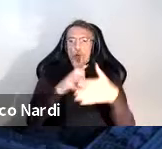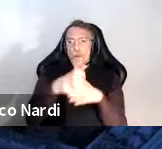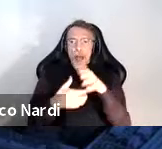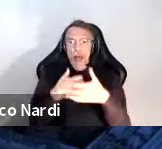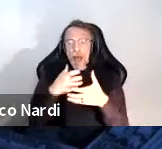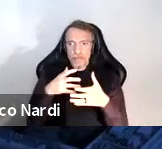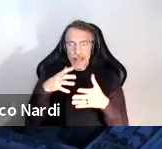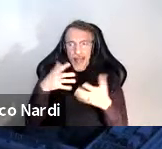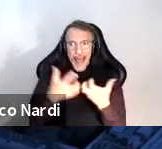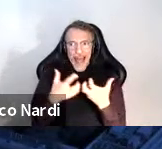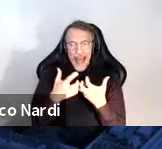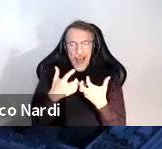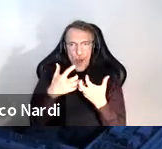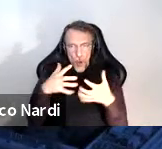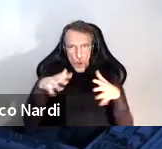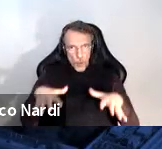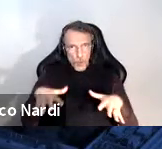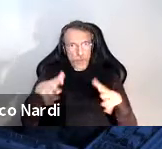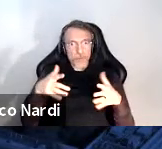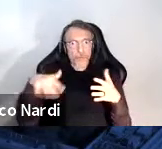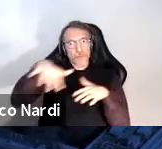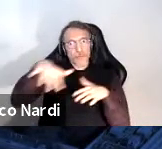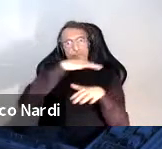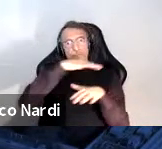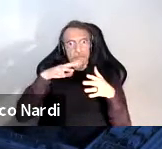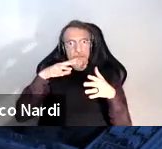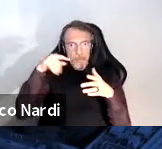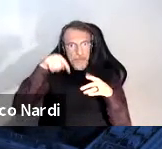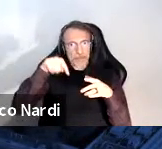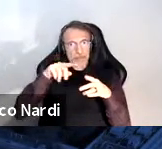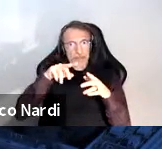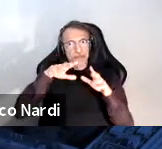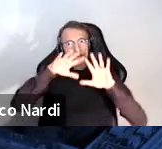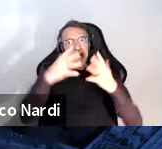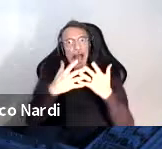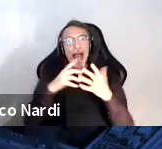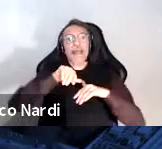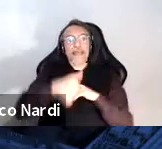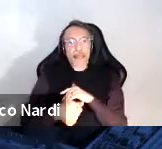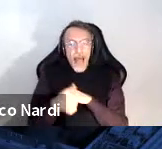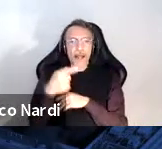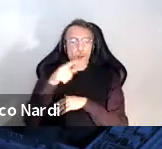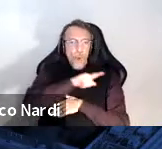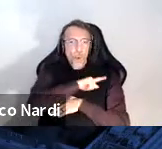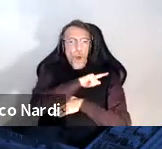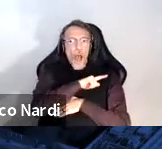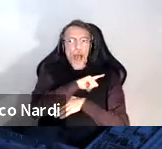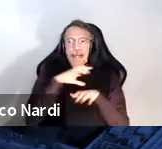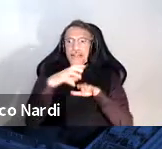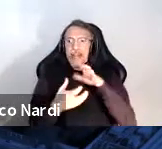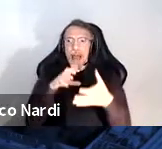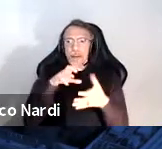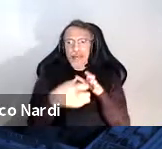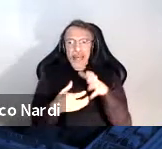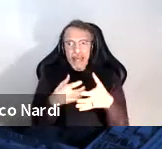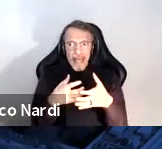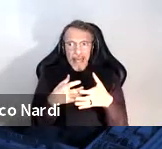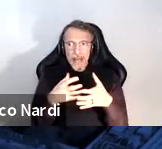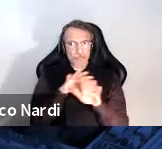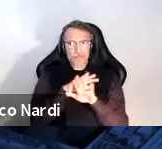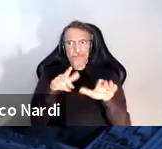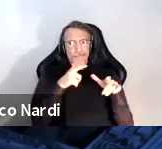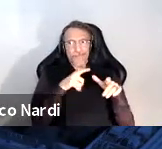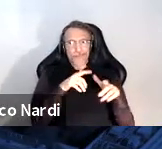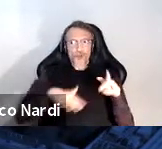of SDGs. Then I will discuss why these debt dynamics are socially